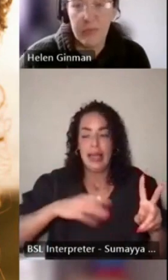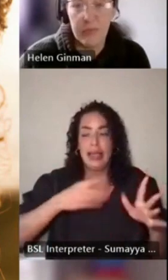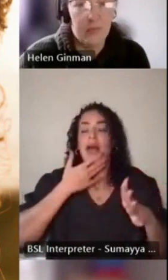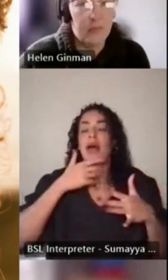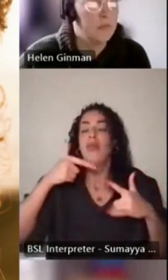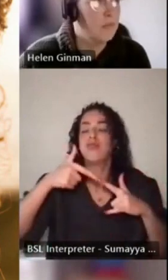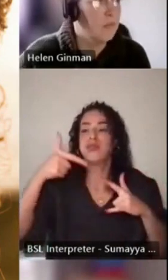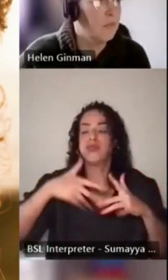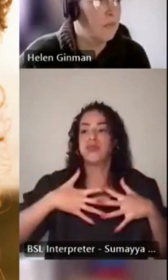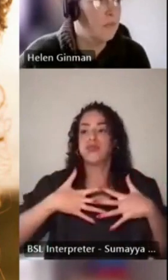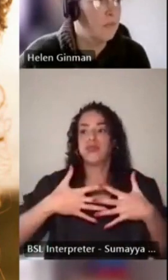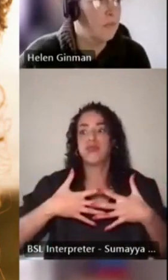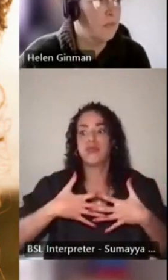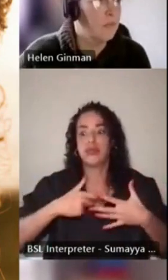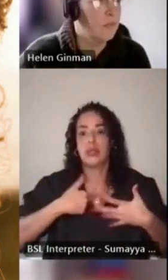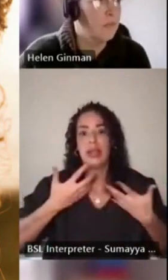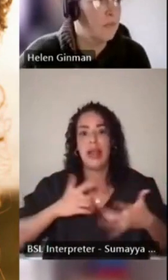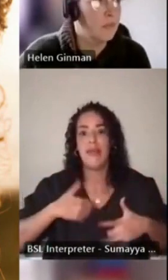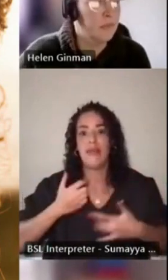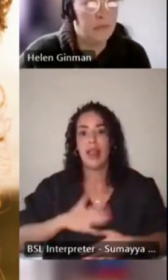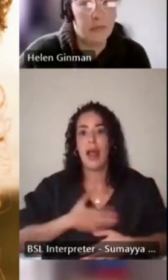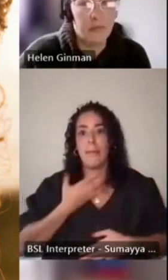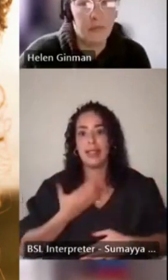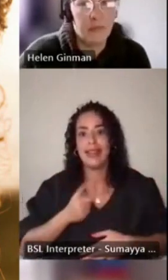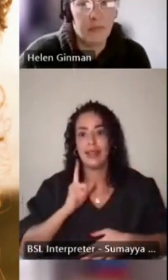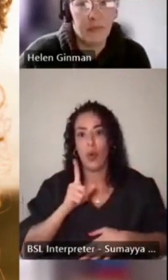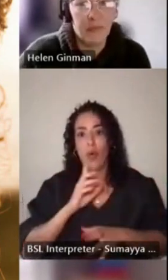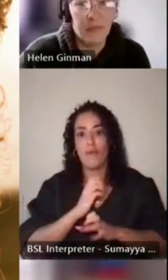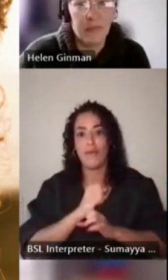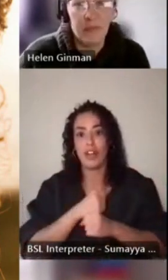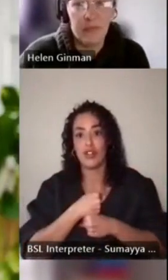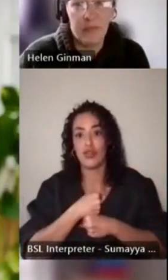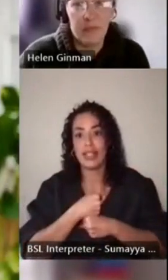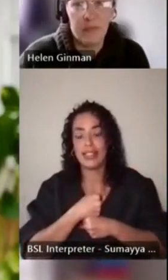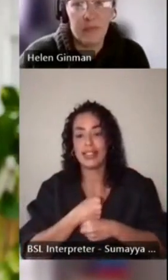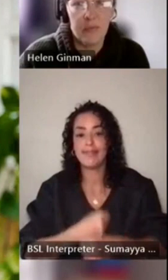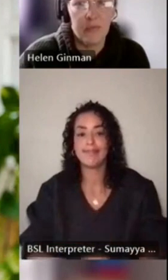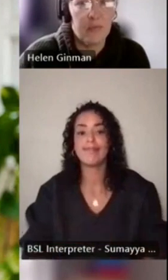because this has got a bit upsetting or a bit frustrating.